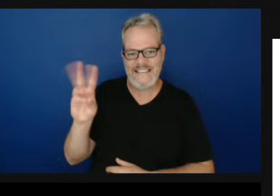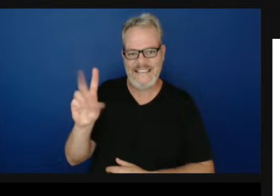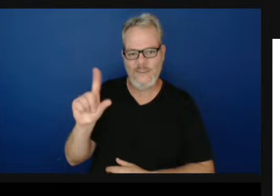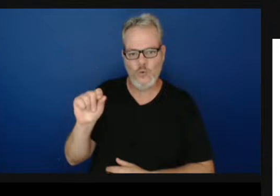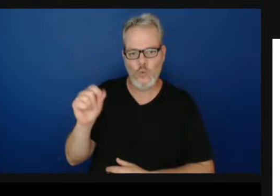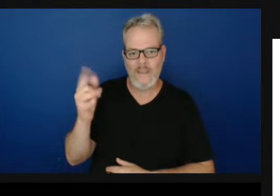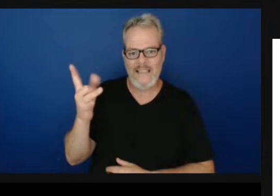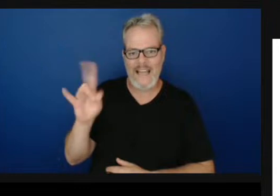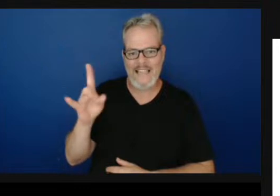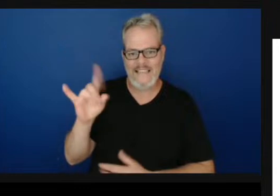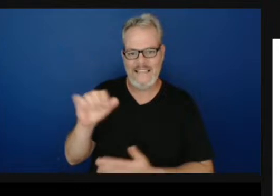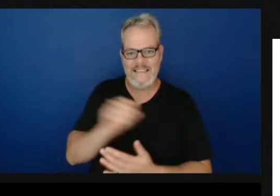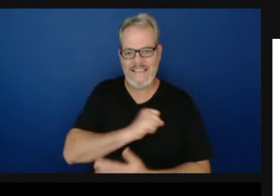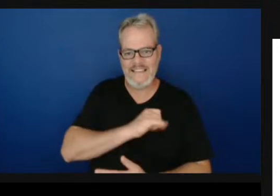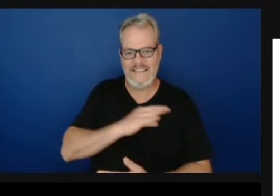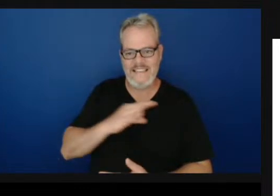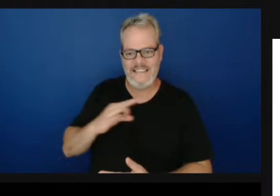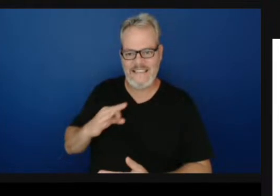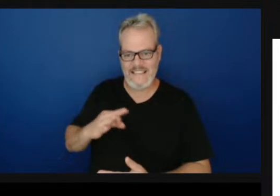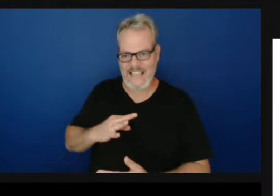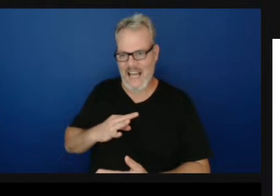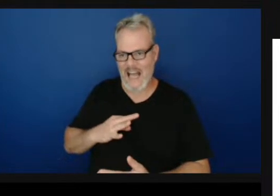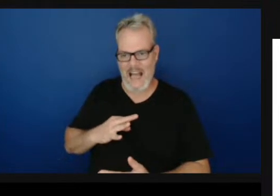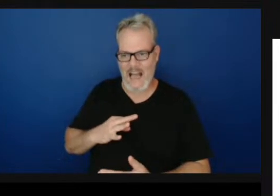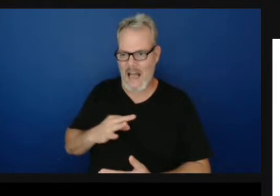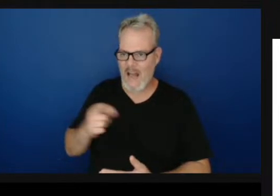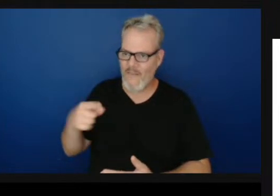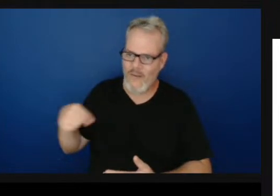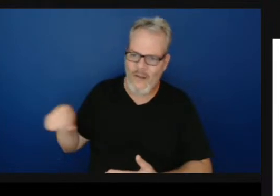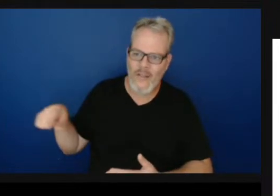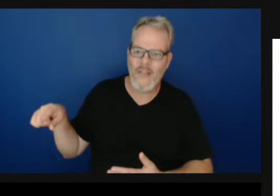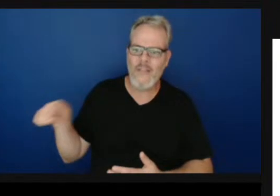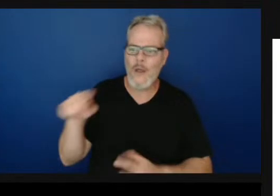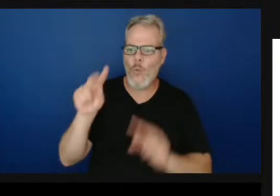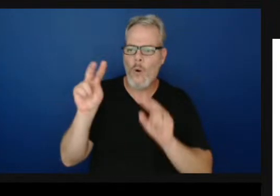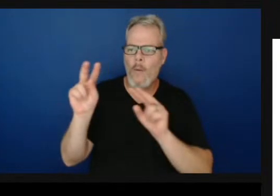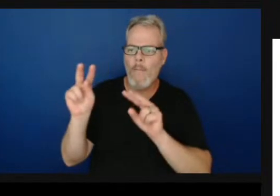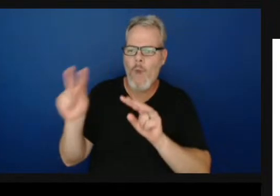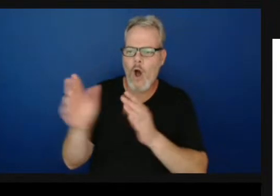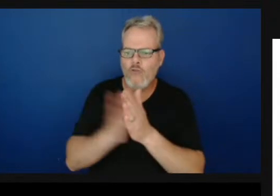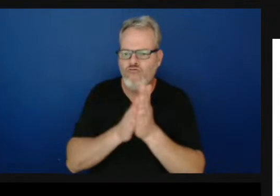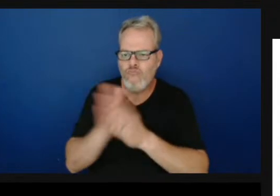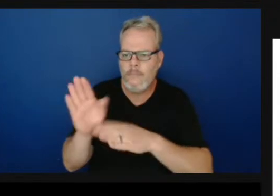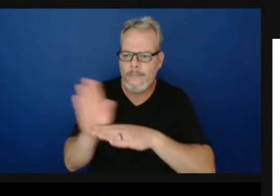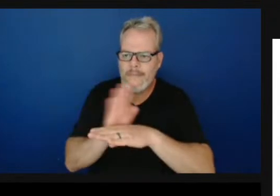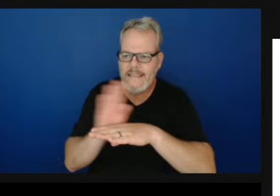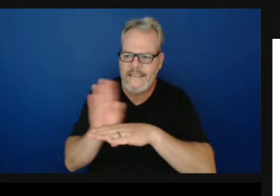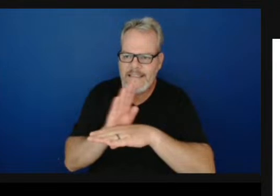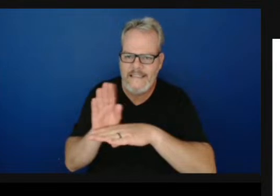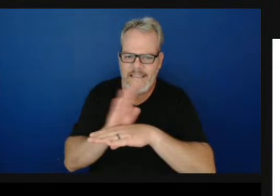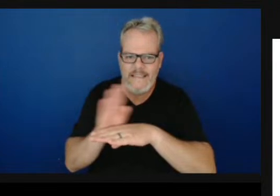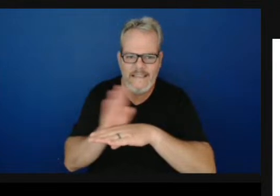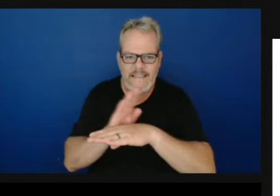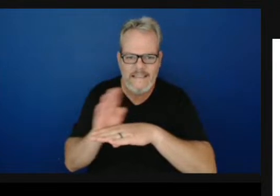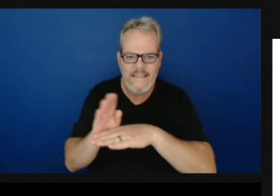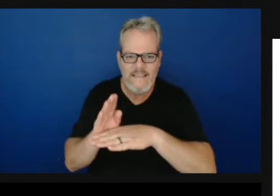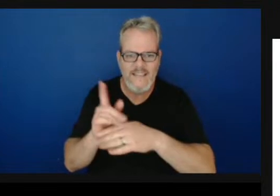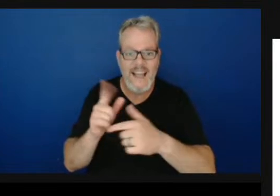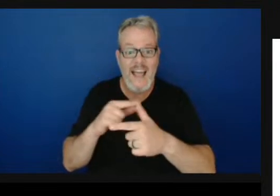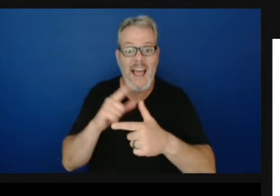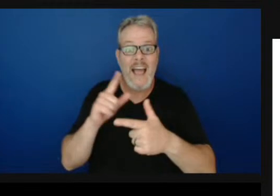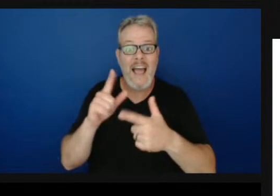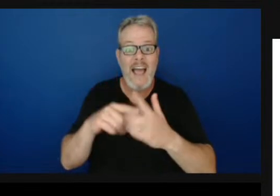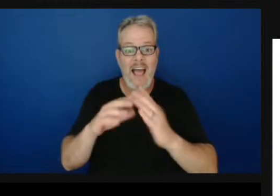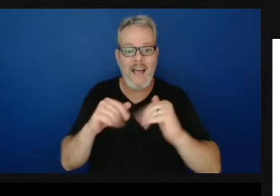HVO staff had been in the throes of monitoring Kilauea's lower east rift zone eruption and summit caldera collapse for